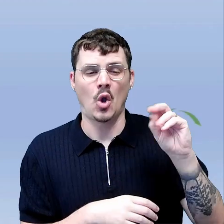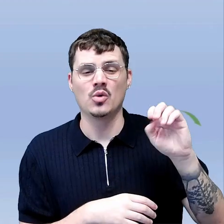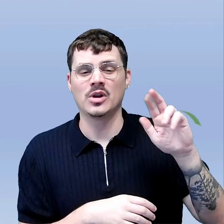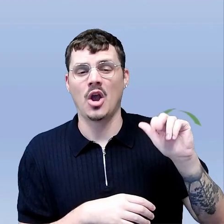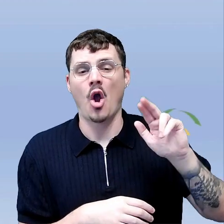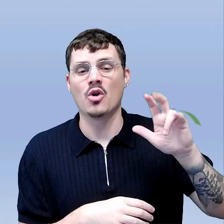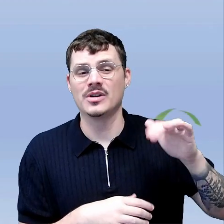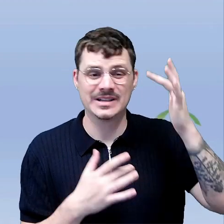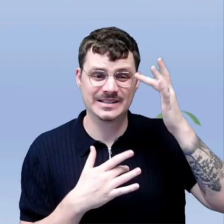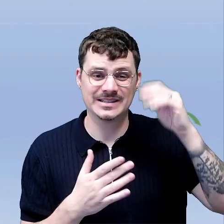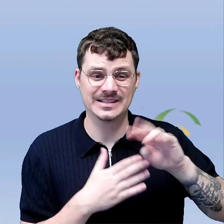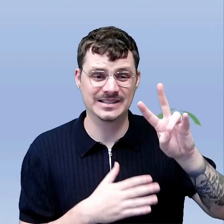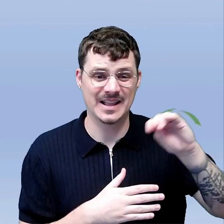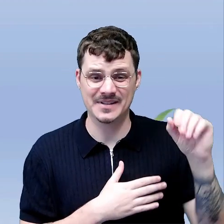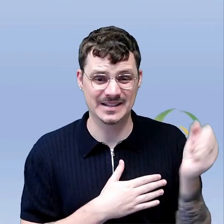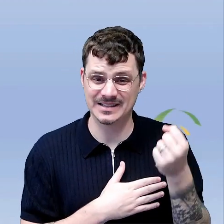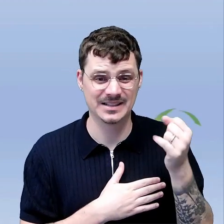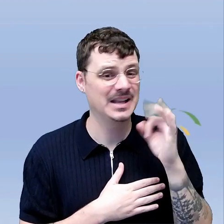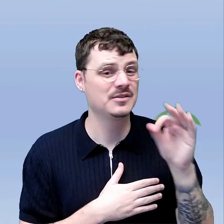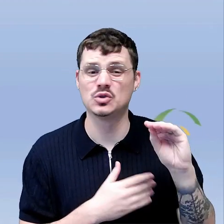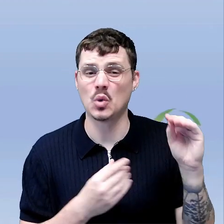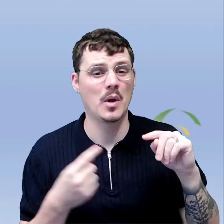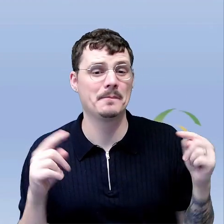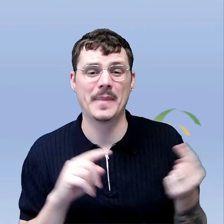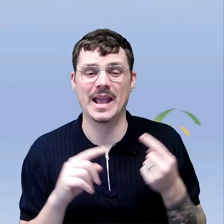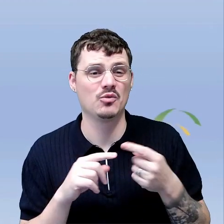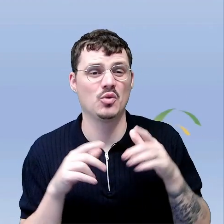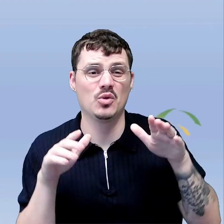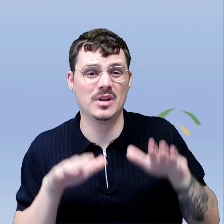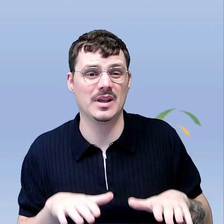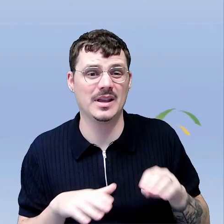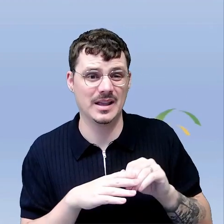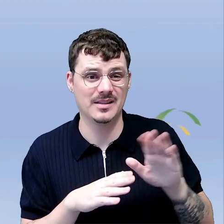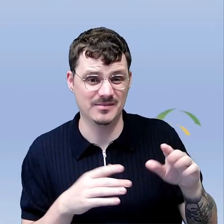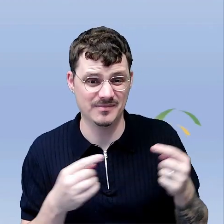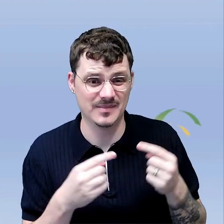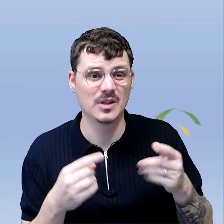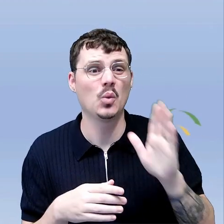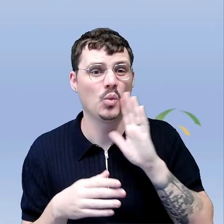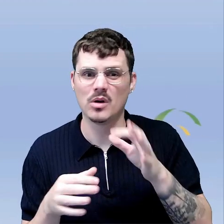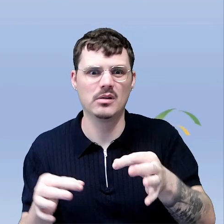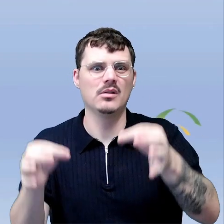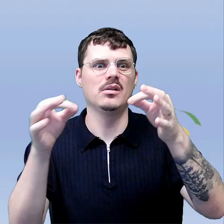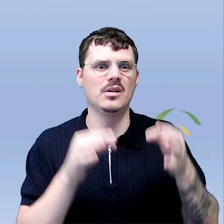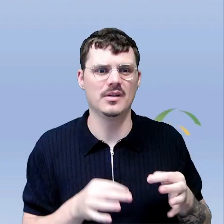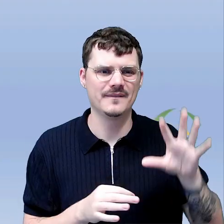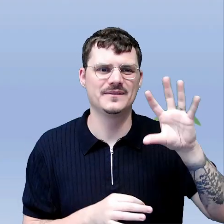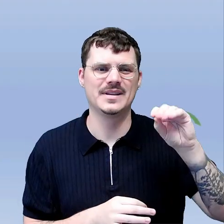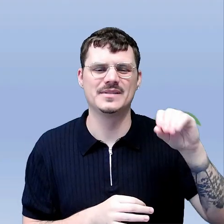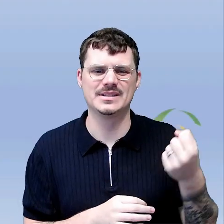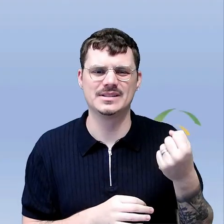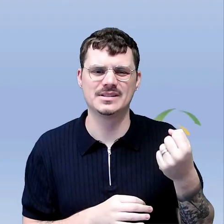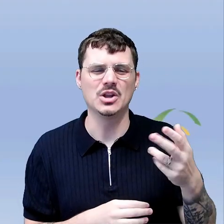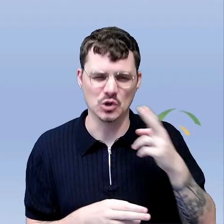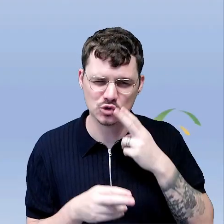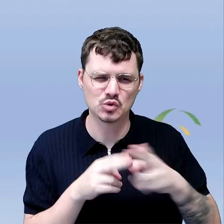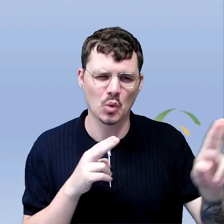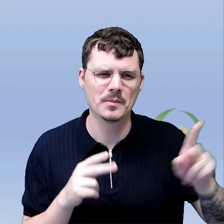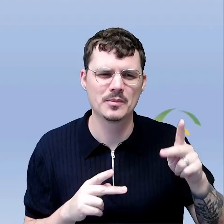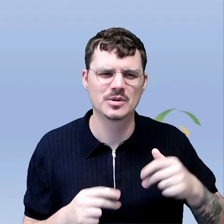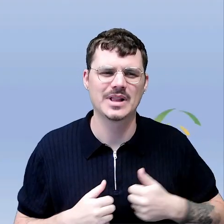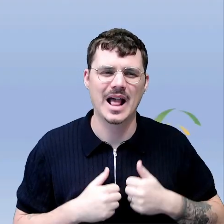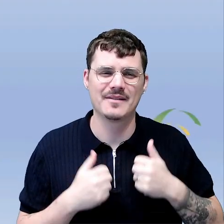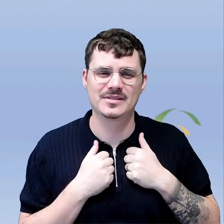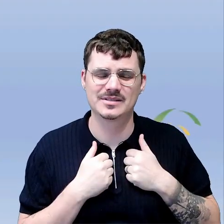in their 70s, if they don't get pain relief for chronic pain, they'll have it in their 50s. Shortens people's lives.